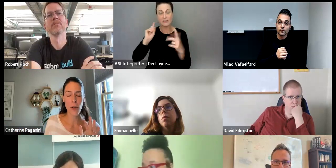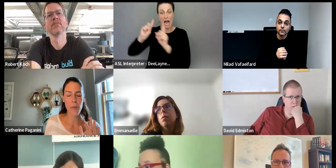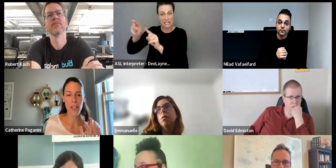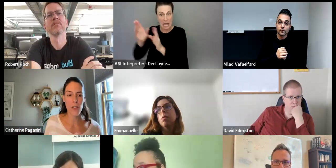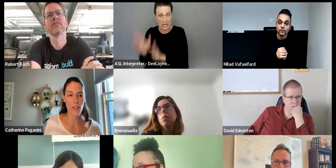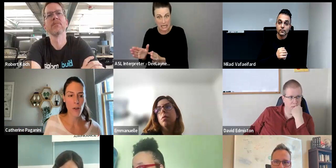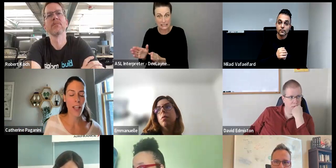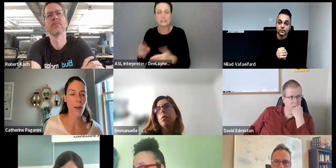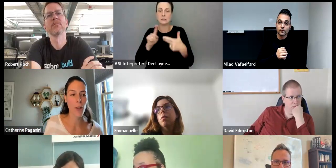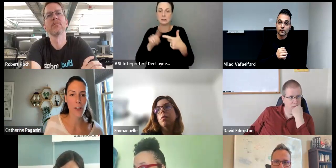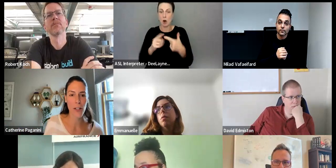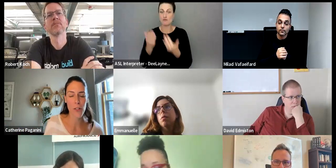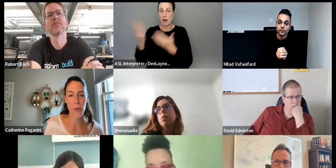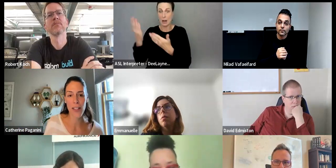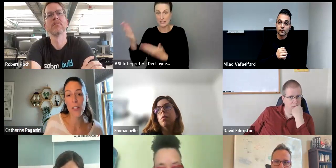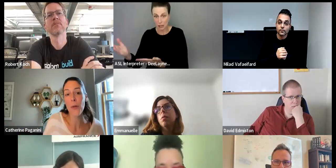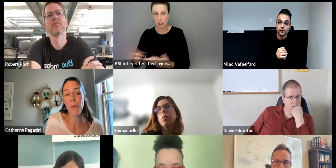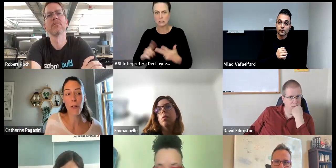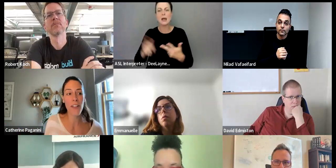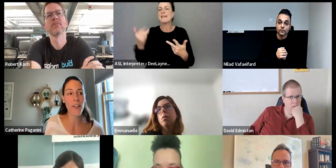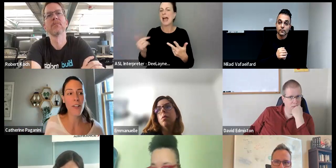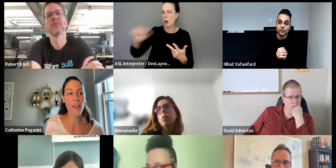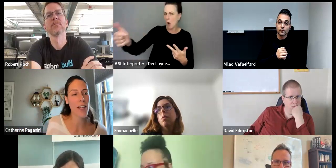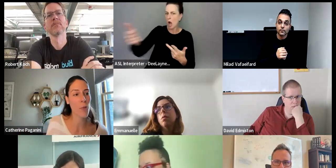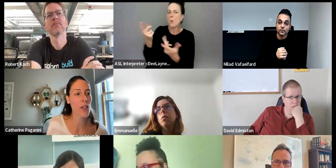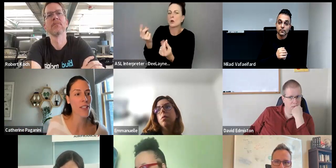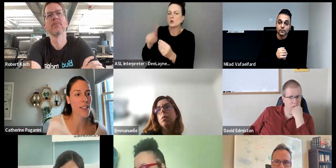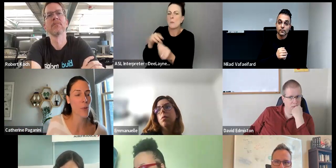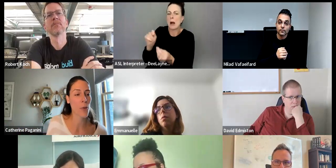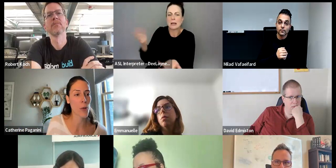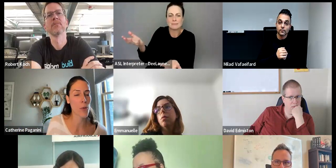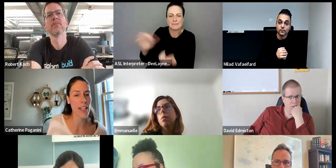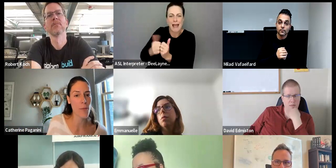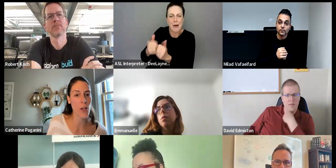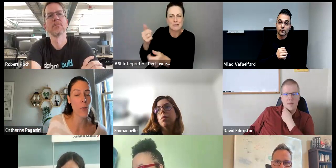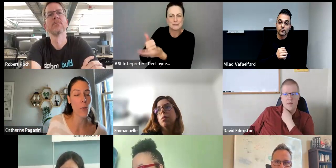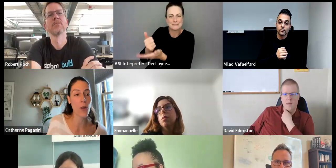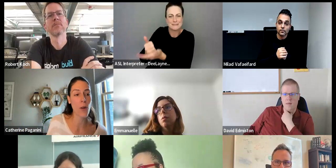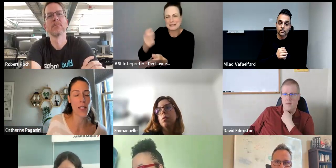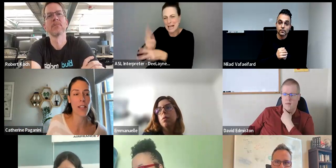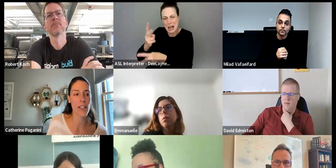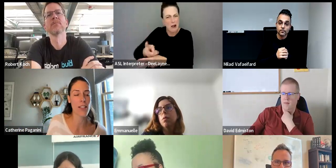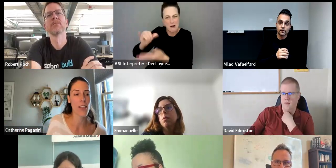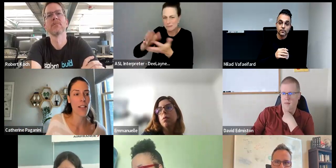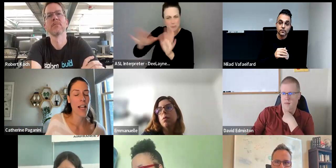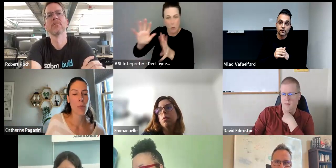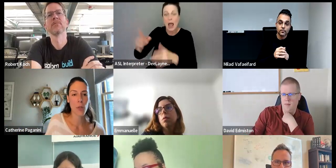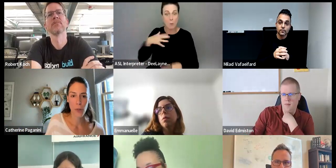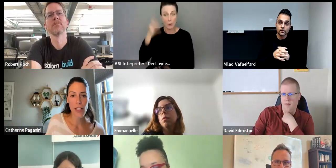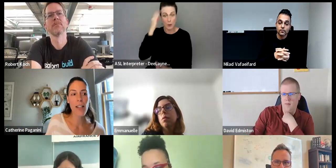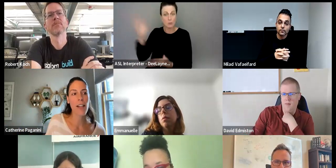attendees. Here are the recommendations. Okay, what are you going to do about that? So we'll figure out how that works. We will let them know what we think